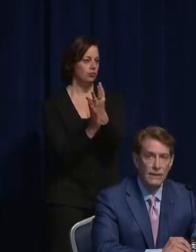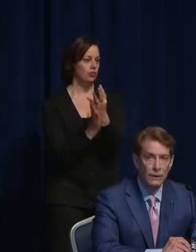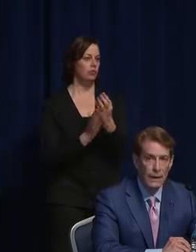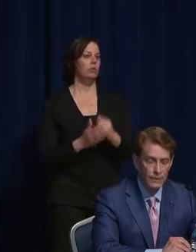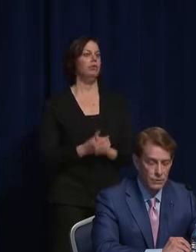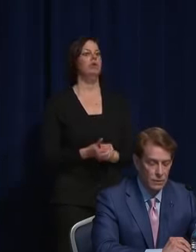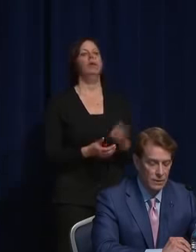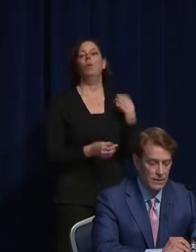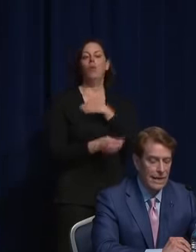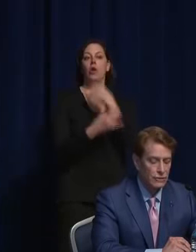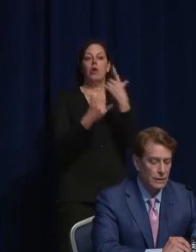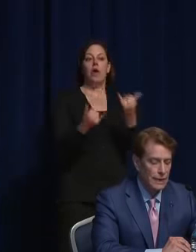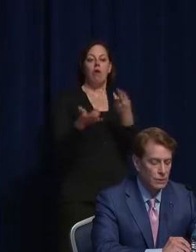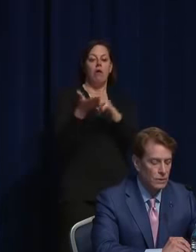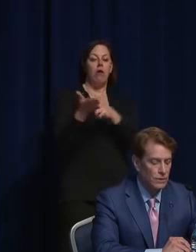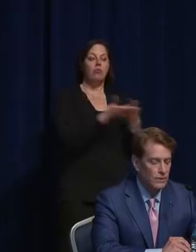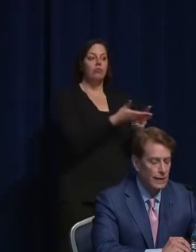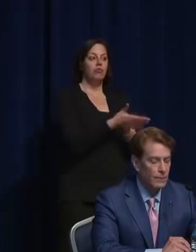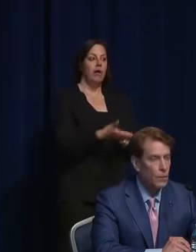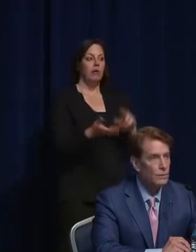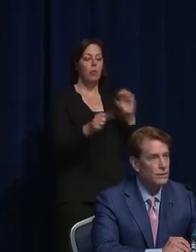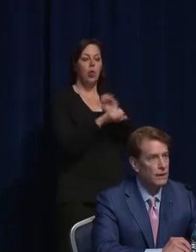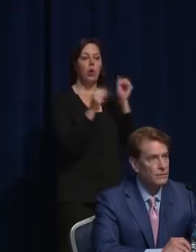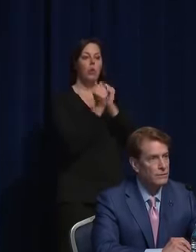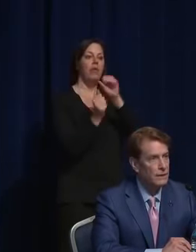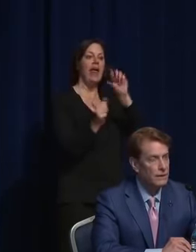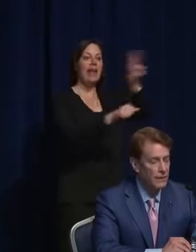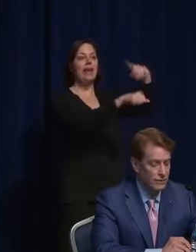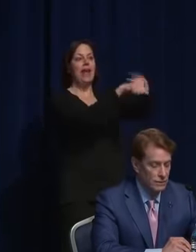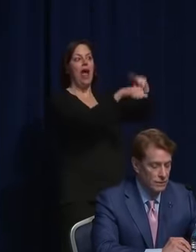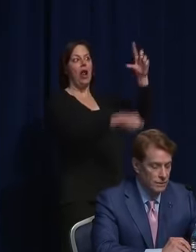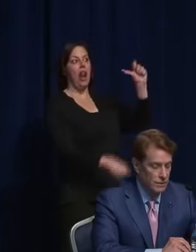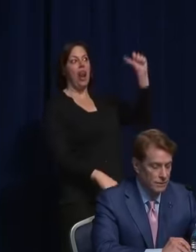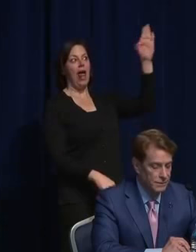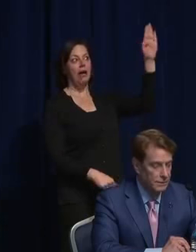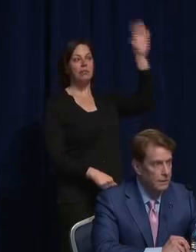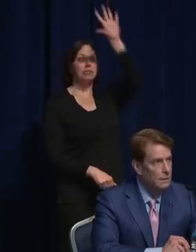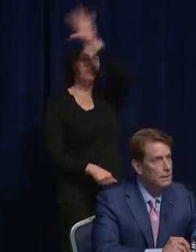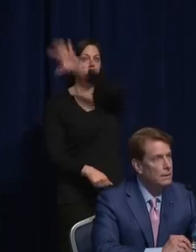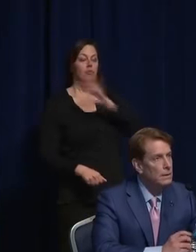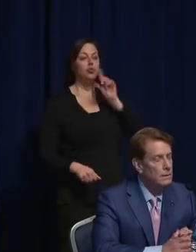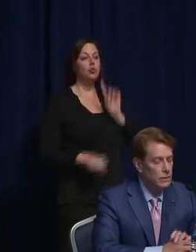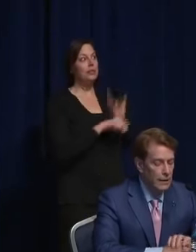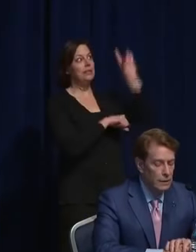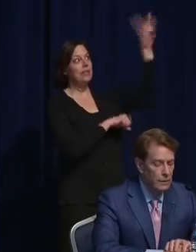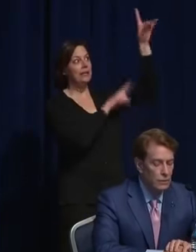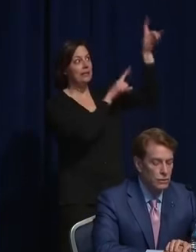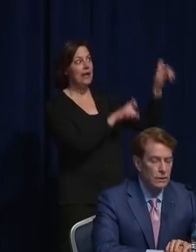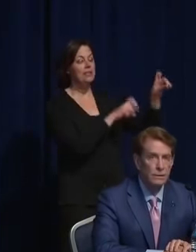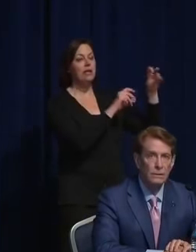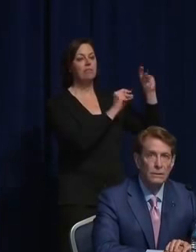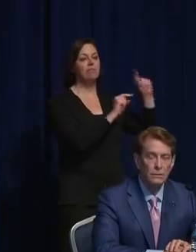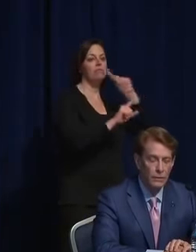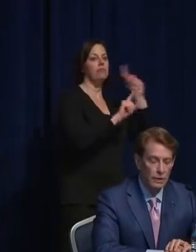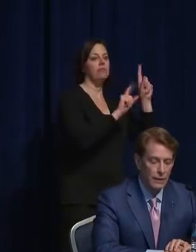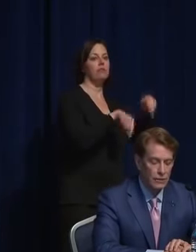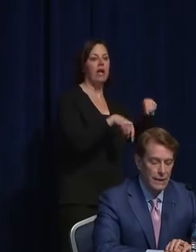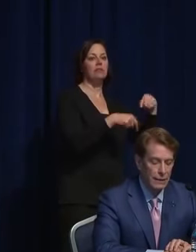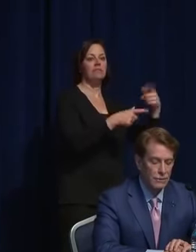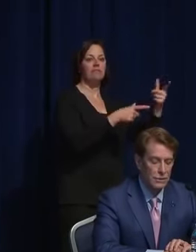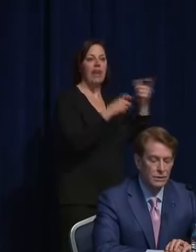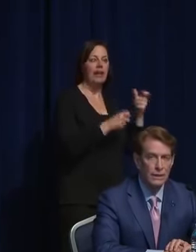with several laboratories, national laboratories, to get more results and faster results. So in conclusion, with all of